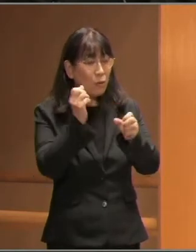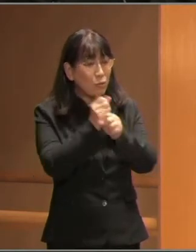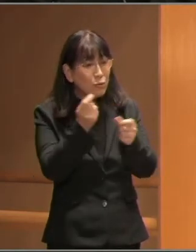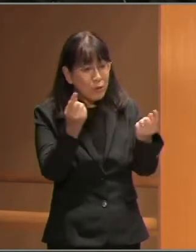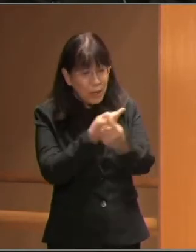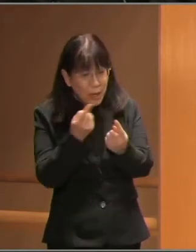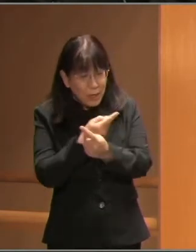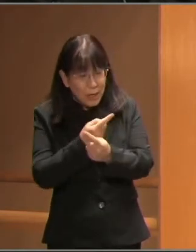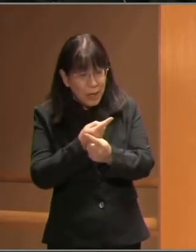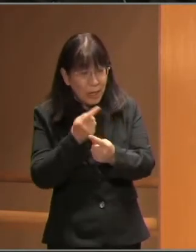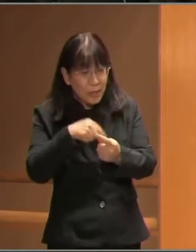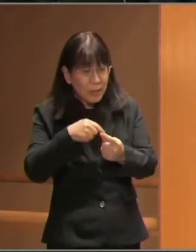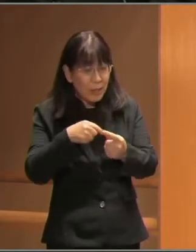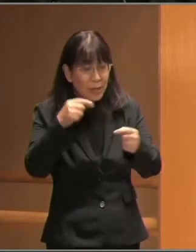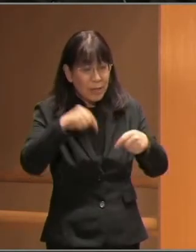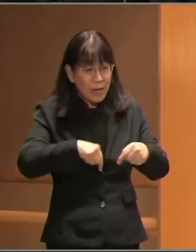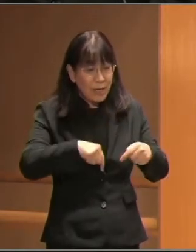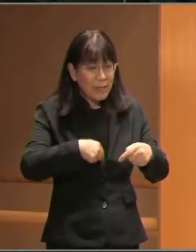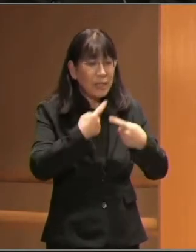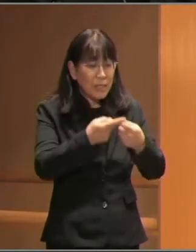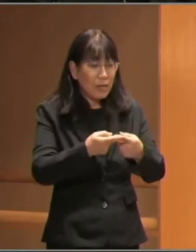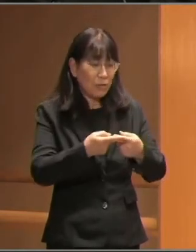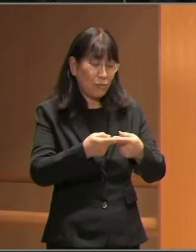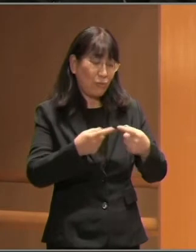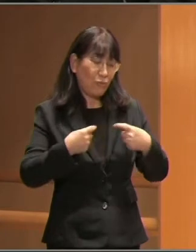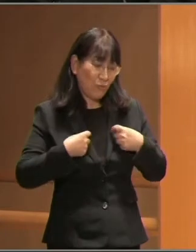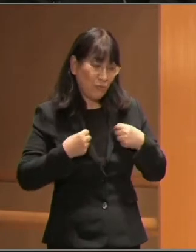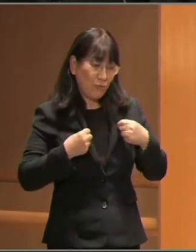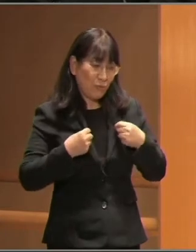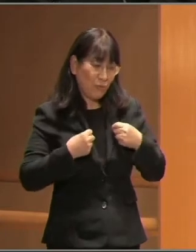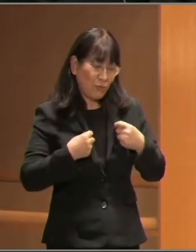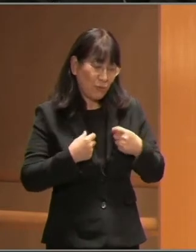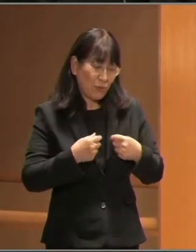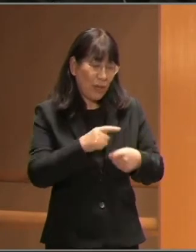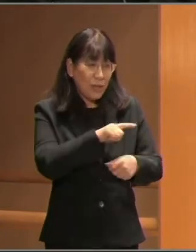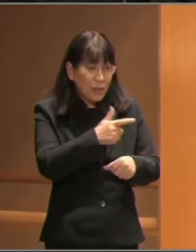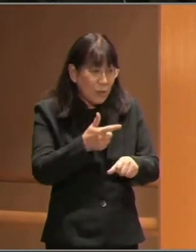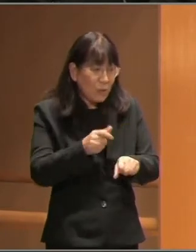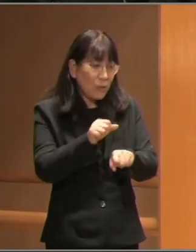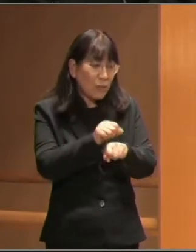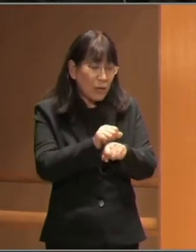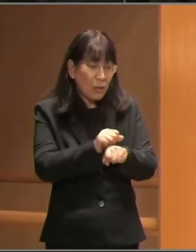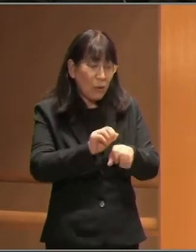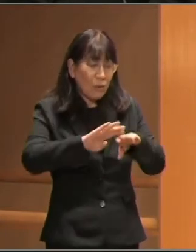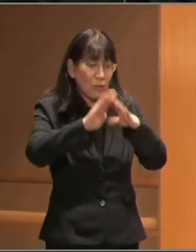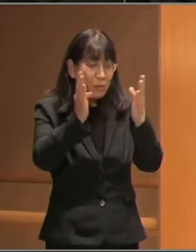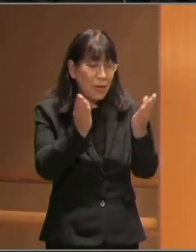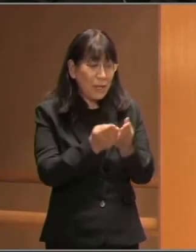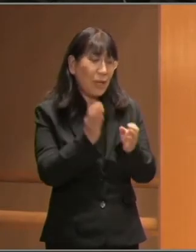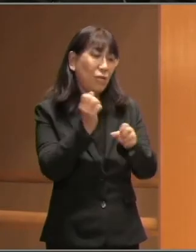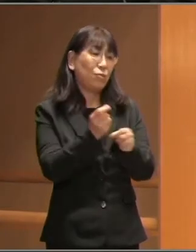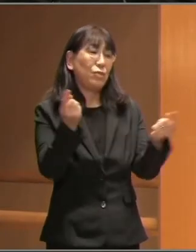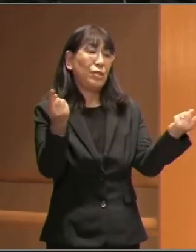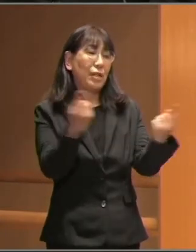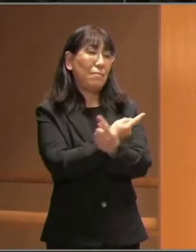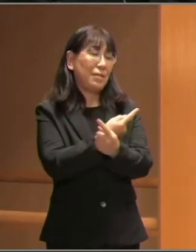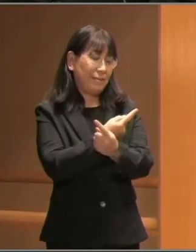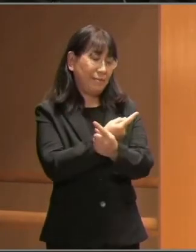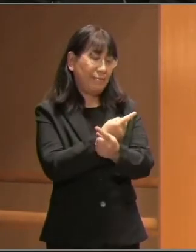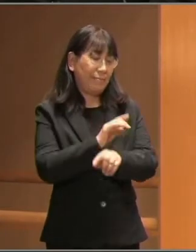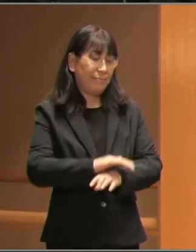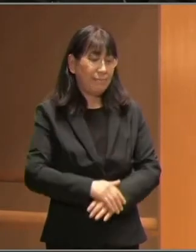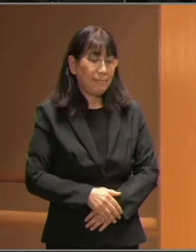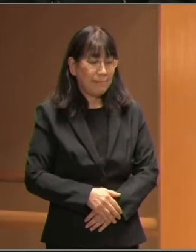Shikinen Sengu, and it means transfer of deities. And we make sure that every 20 years, all